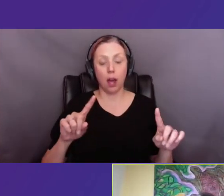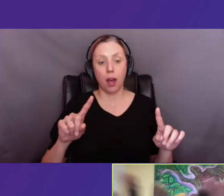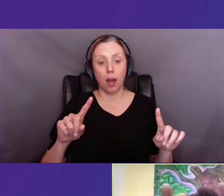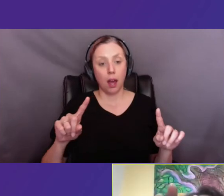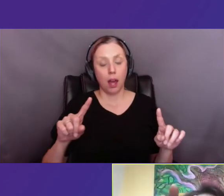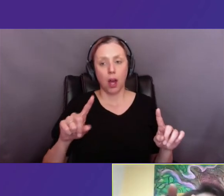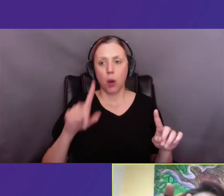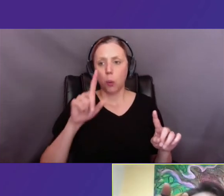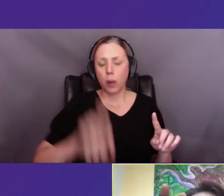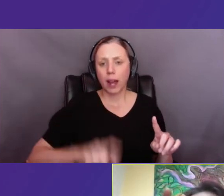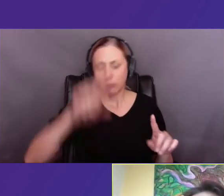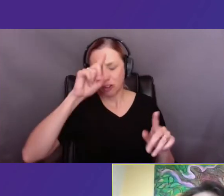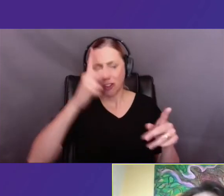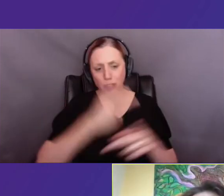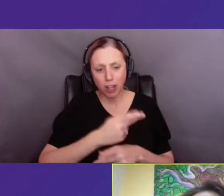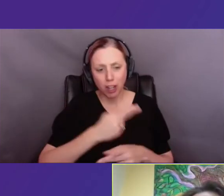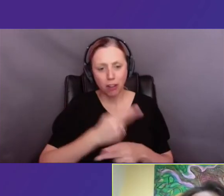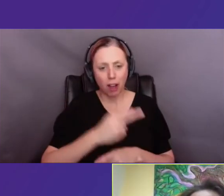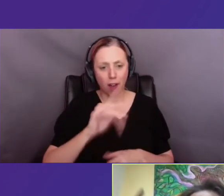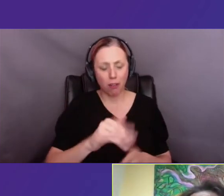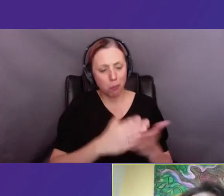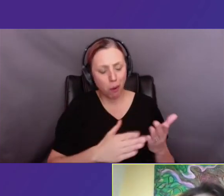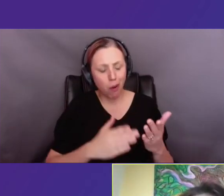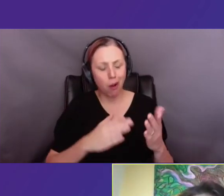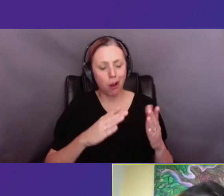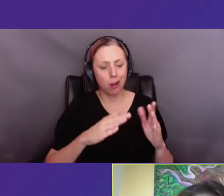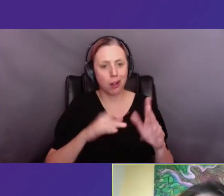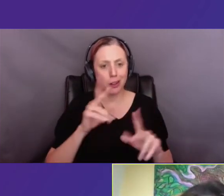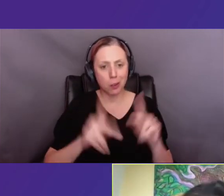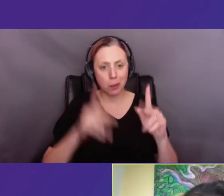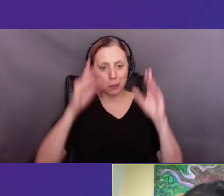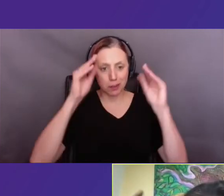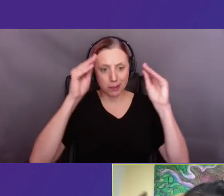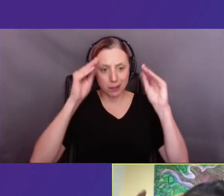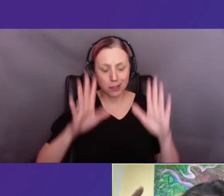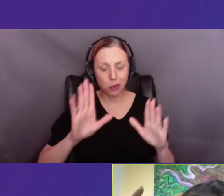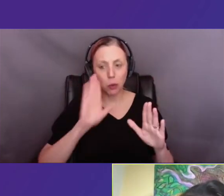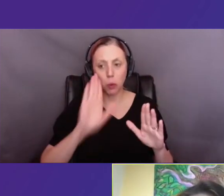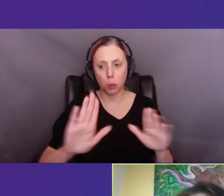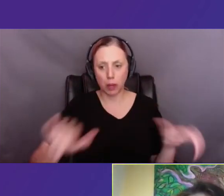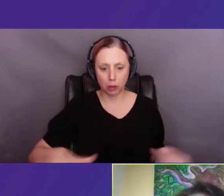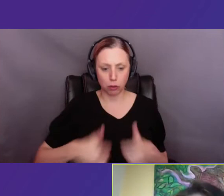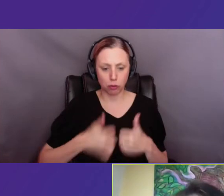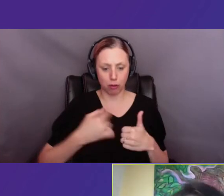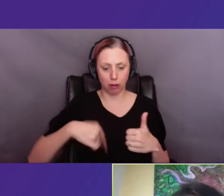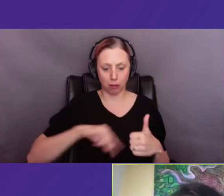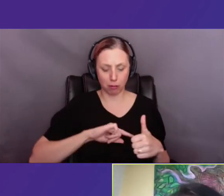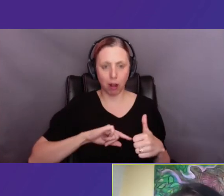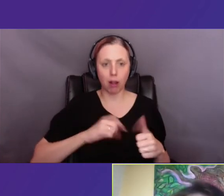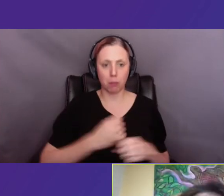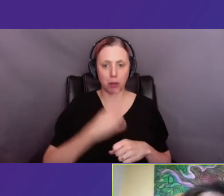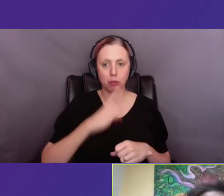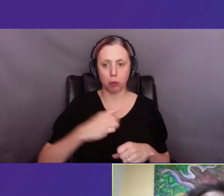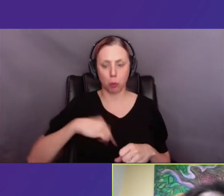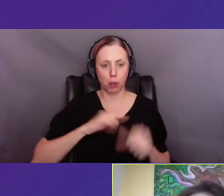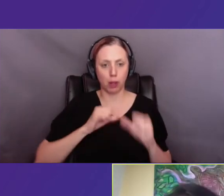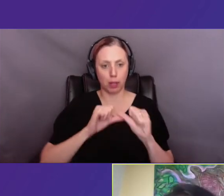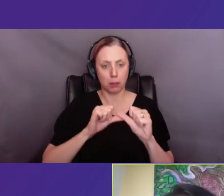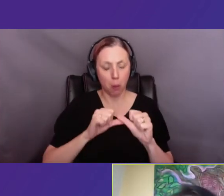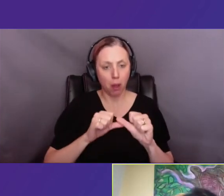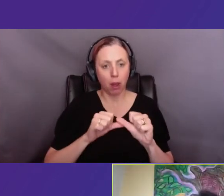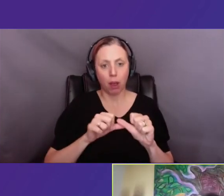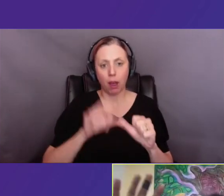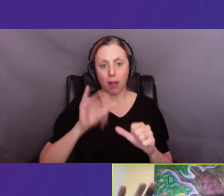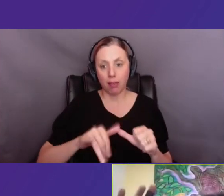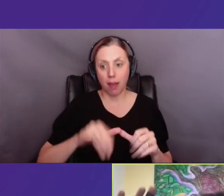those pockets of teachers who will actually challenge us and keep us going. And I find that in yoga,